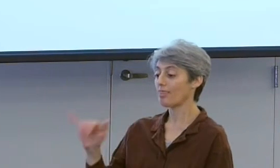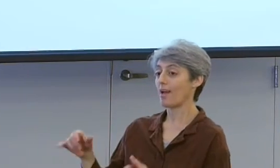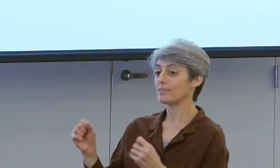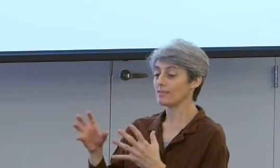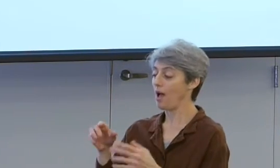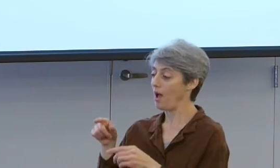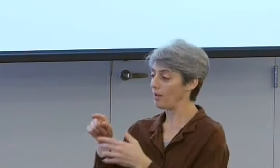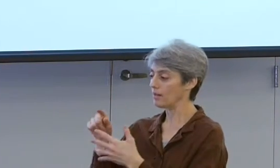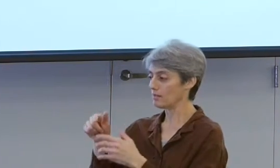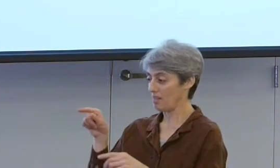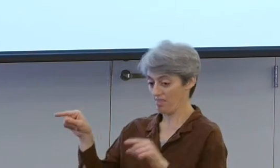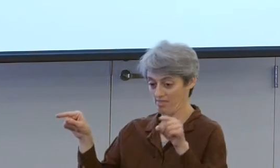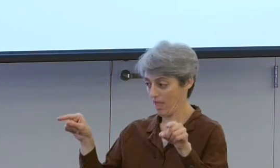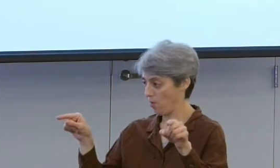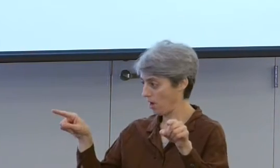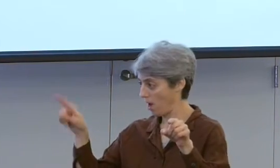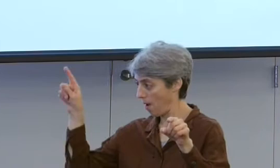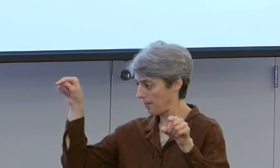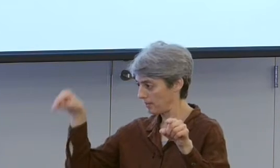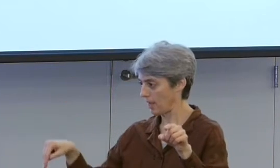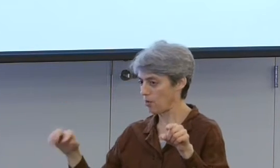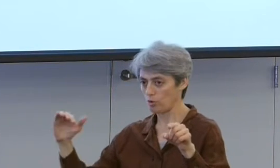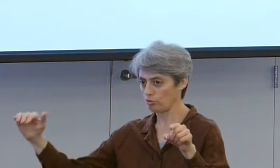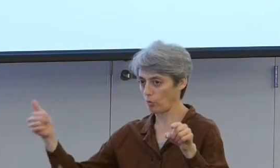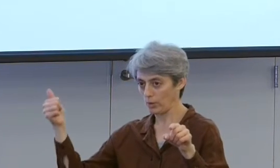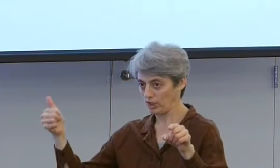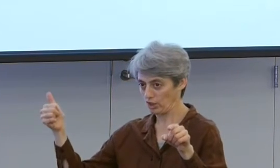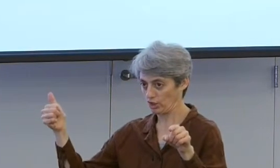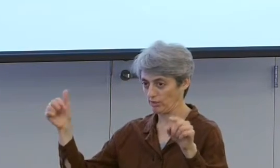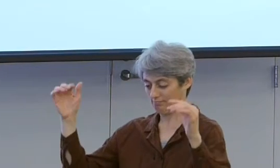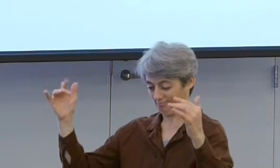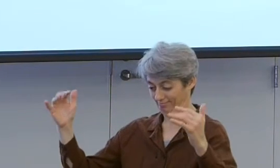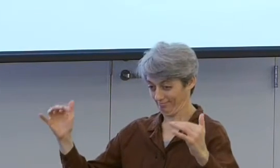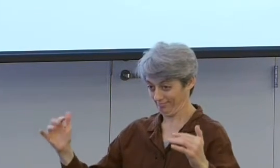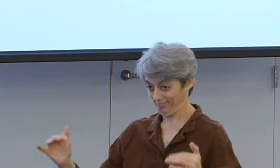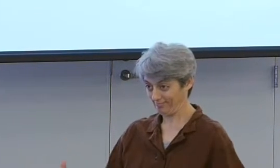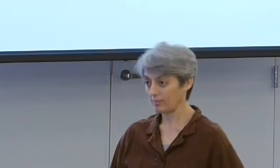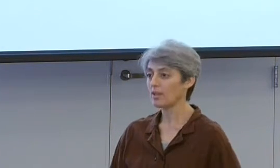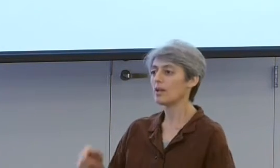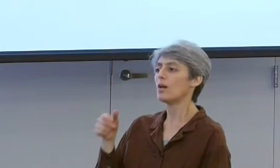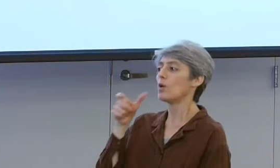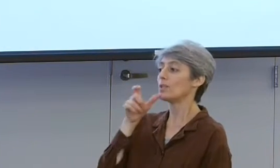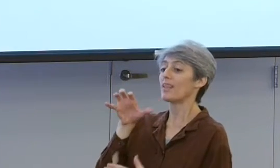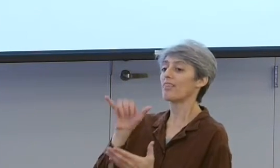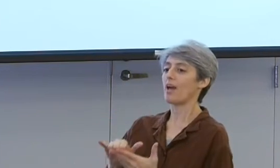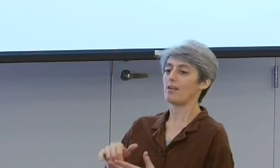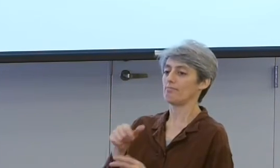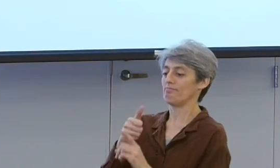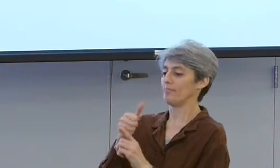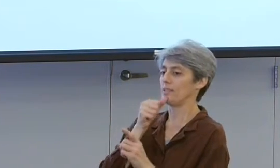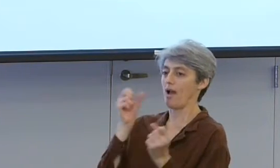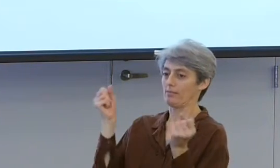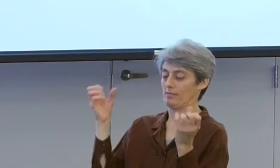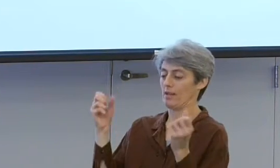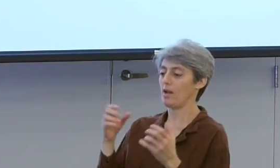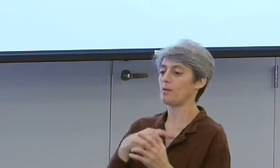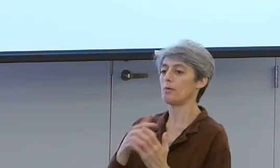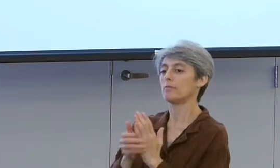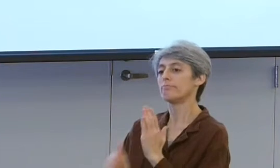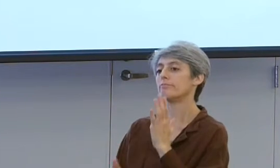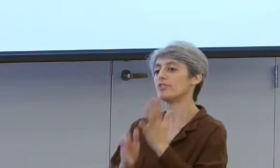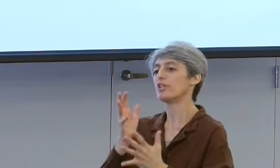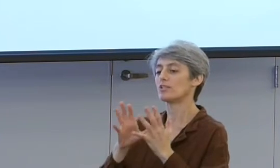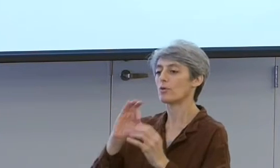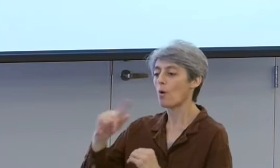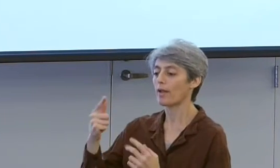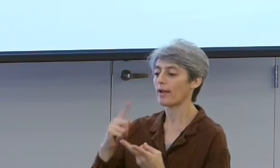or neither, non-vertical movement. And this coding is done by a non-signer who is proficient in gesture coding and blind to the glosses